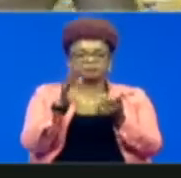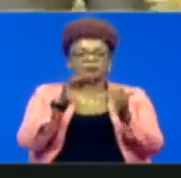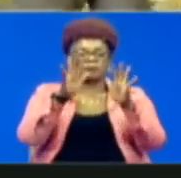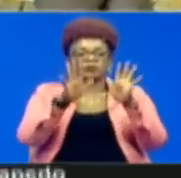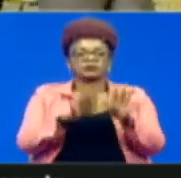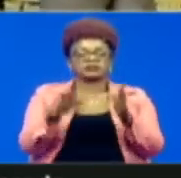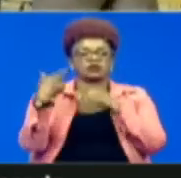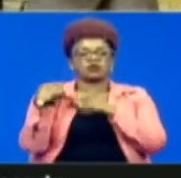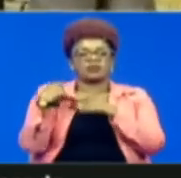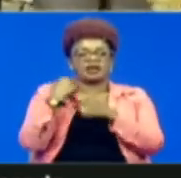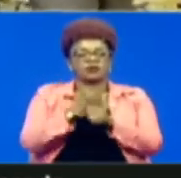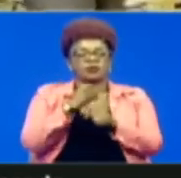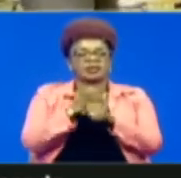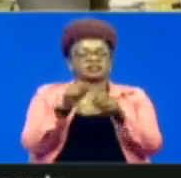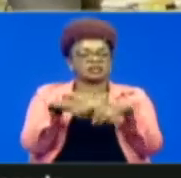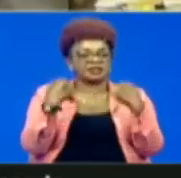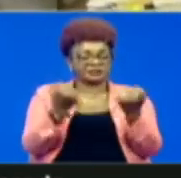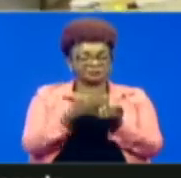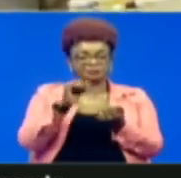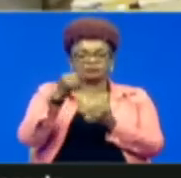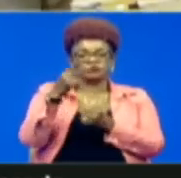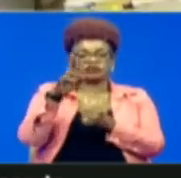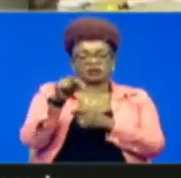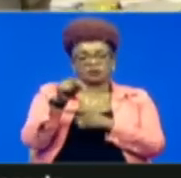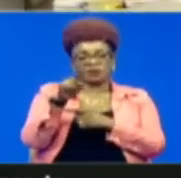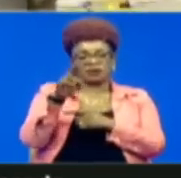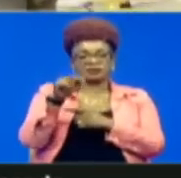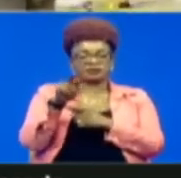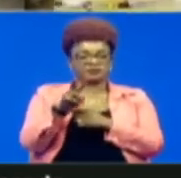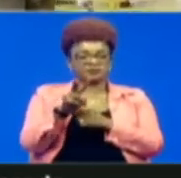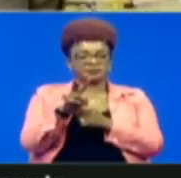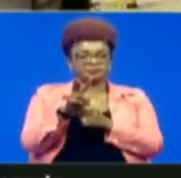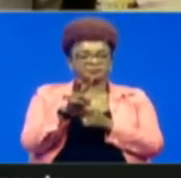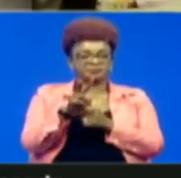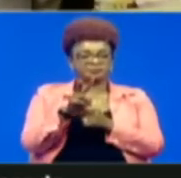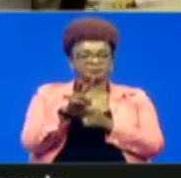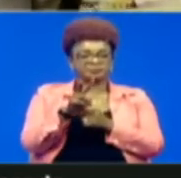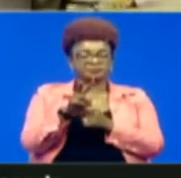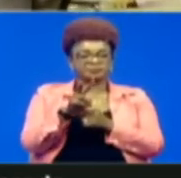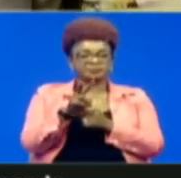play in society. Sharon Baranga, NTV.